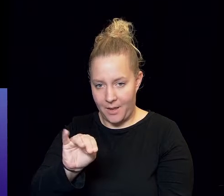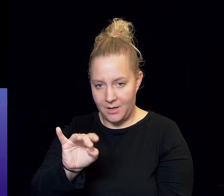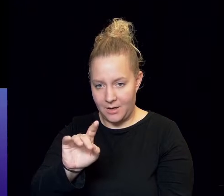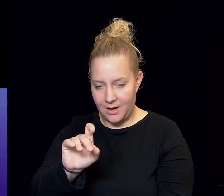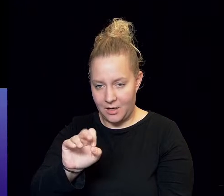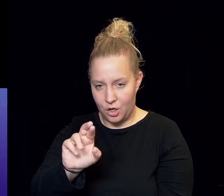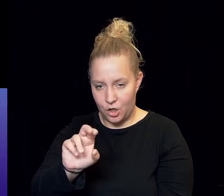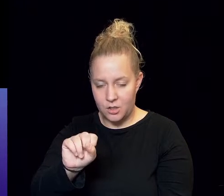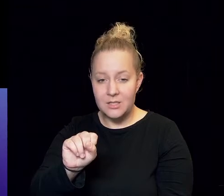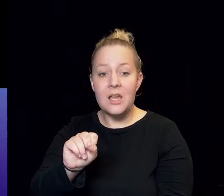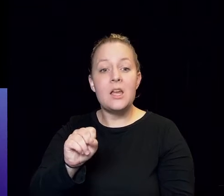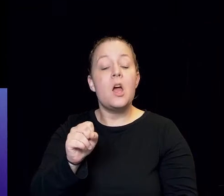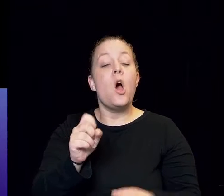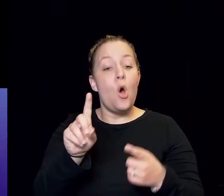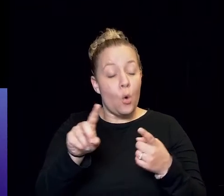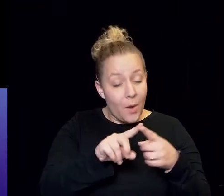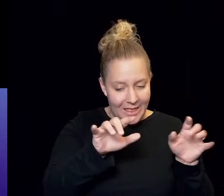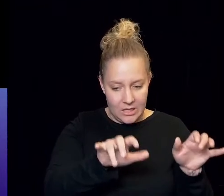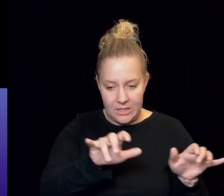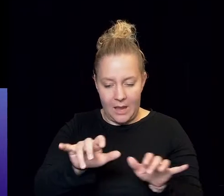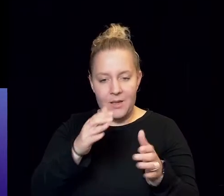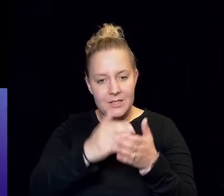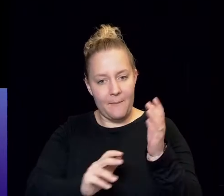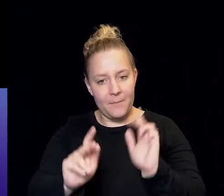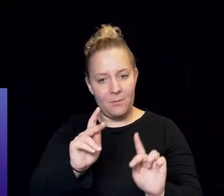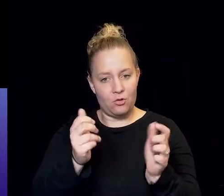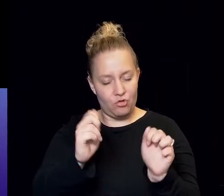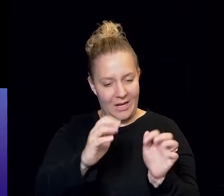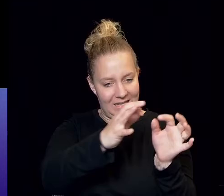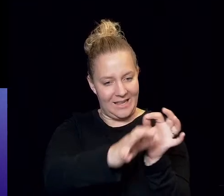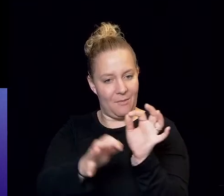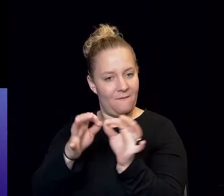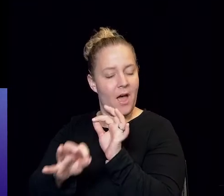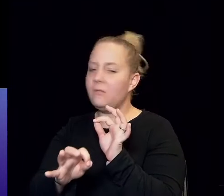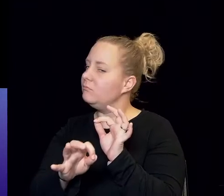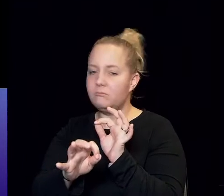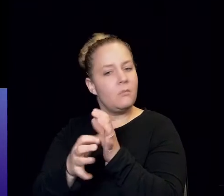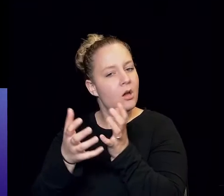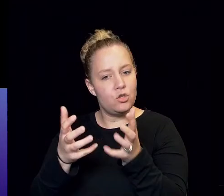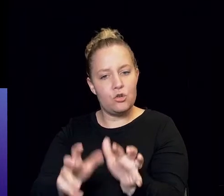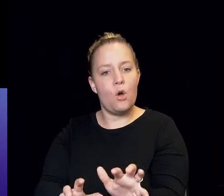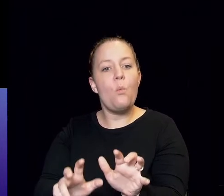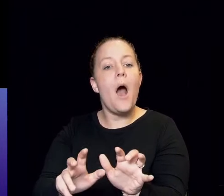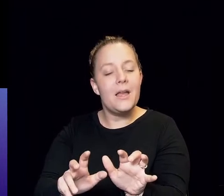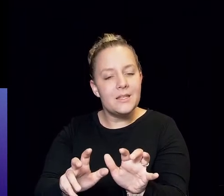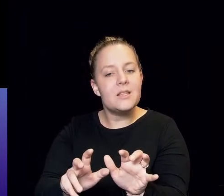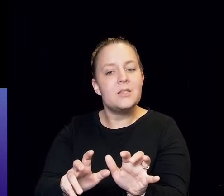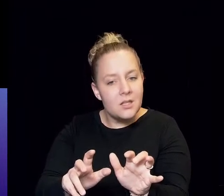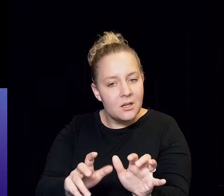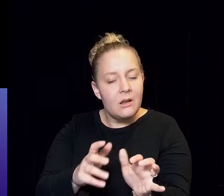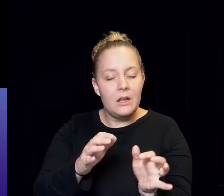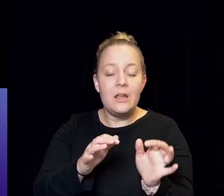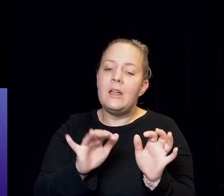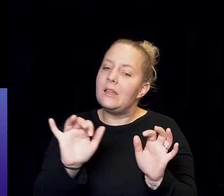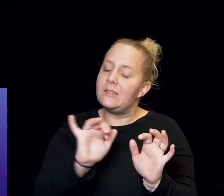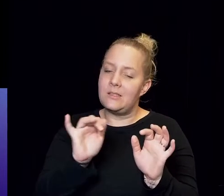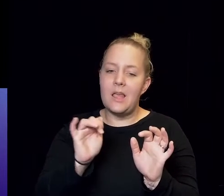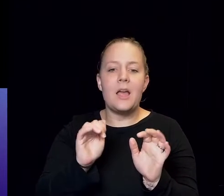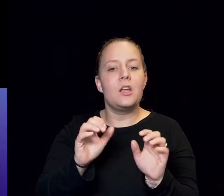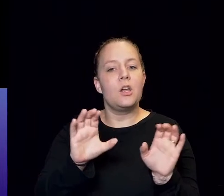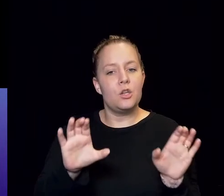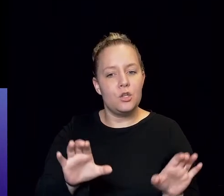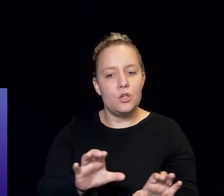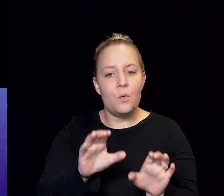them, right? We don't want to do that. We get common denominators, and then simple as just performing the operation